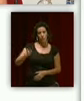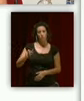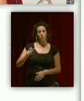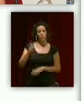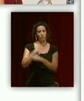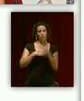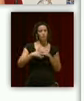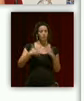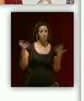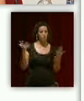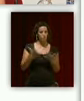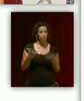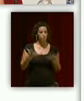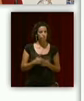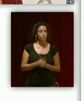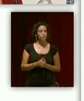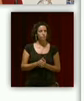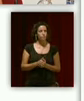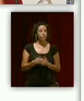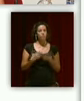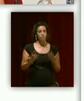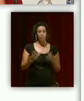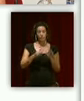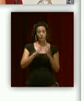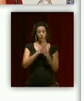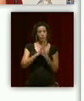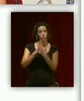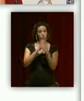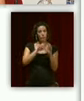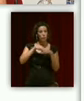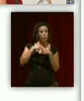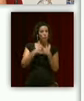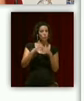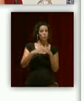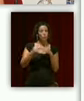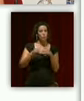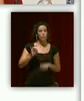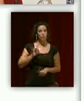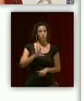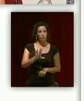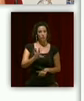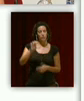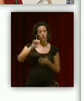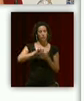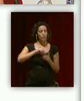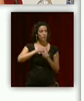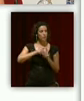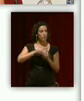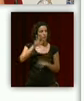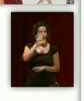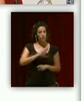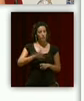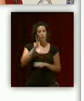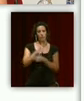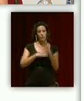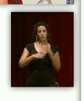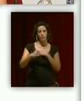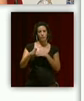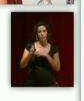real final users, which is to say people with a certain degree of impairment. We engaged